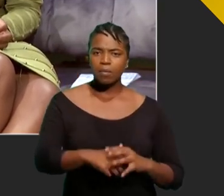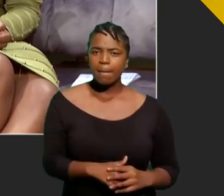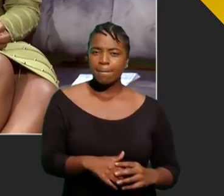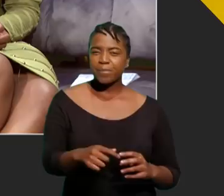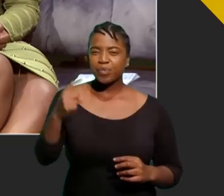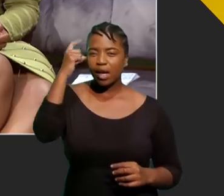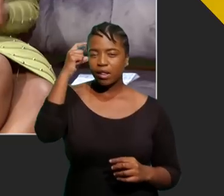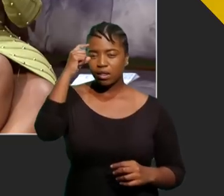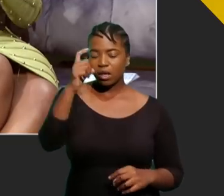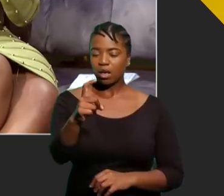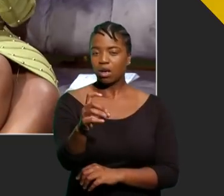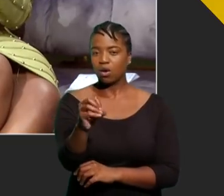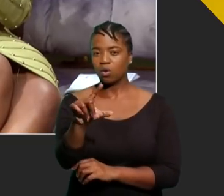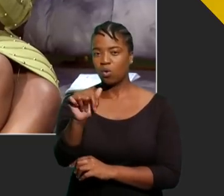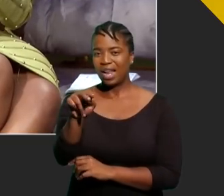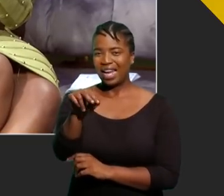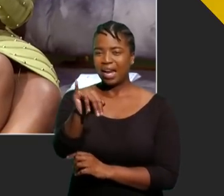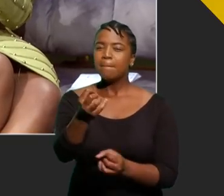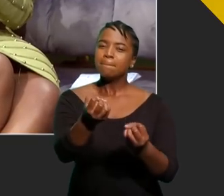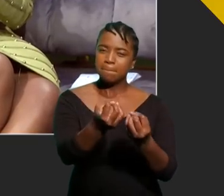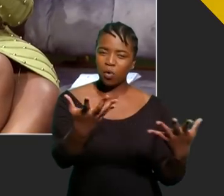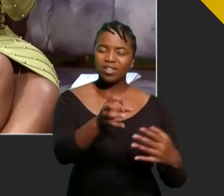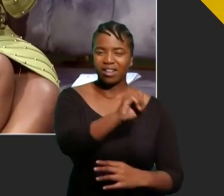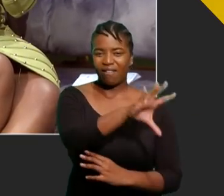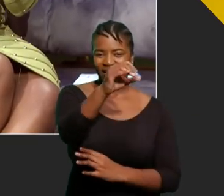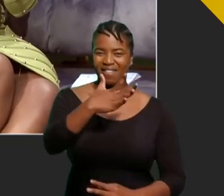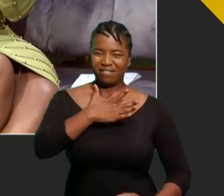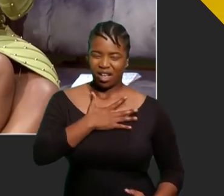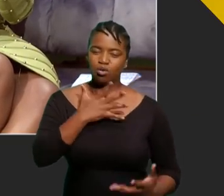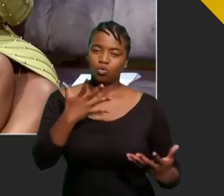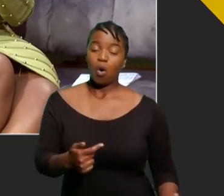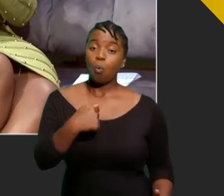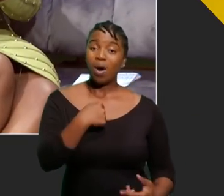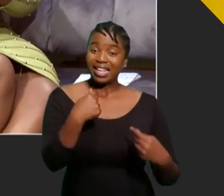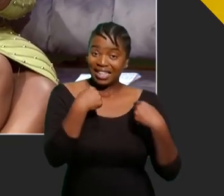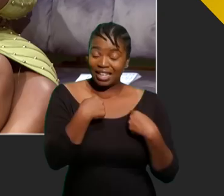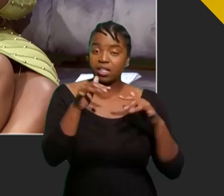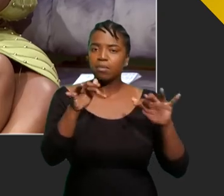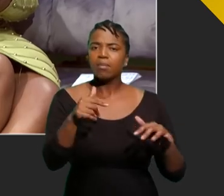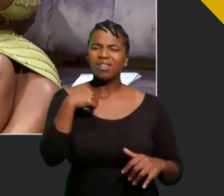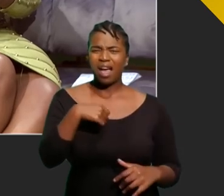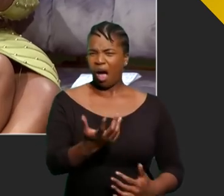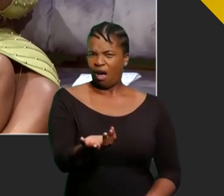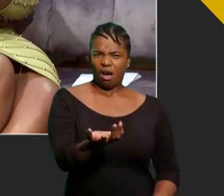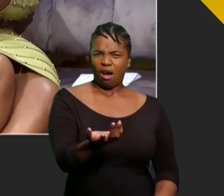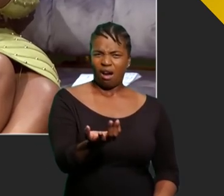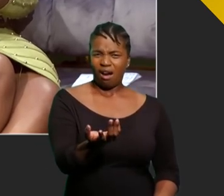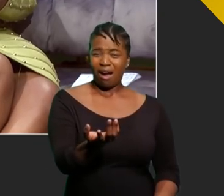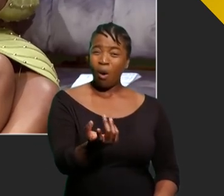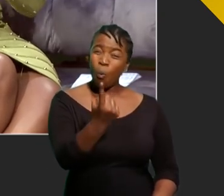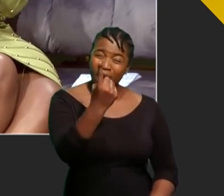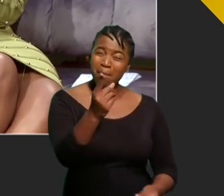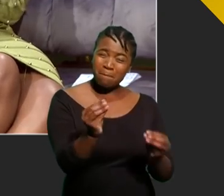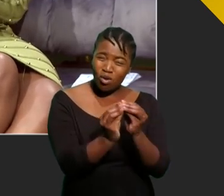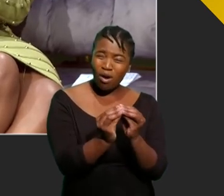I think Kolani really echoes the sentiments of most South Africans, because Rune, as ordinary people, when we look at this, we're like, you're spending 1 billion